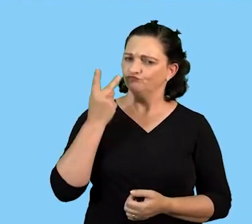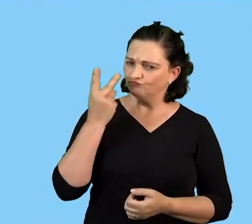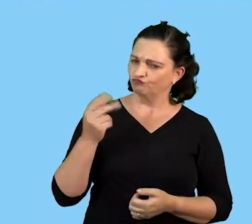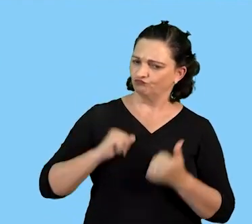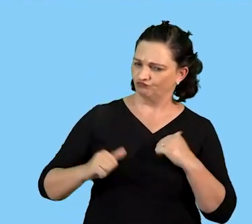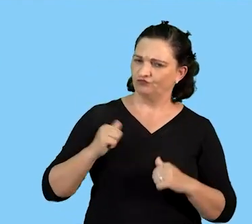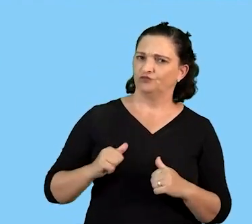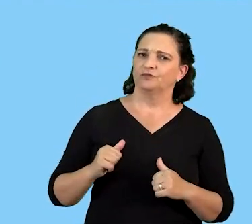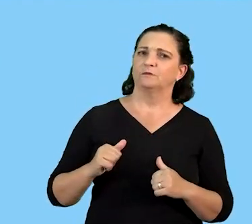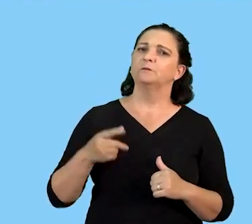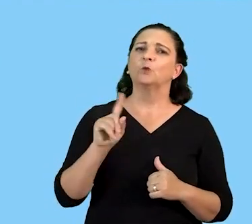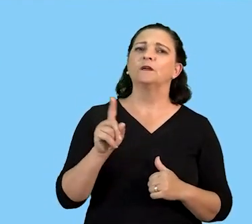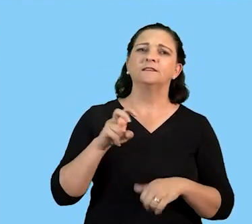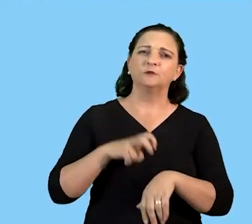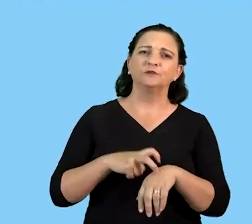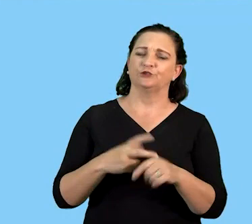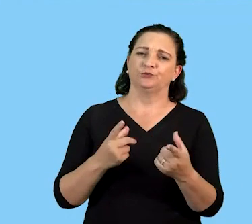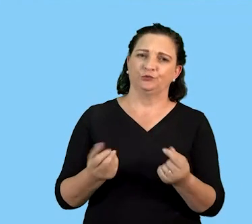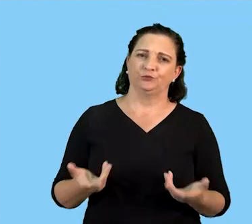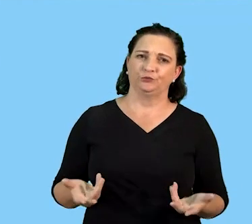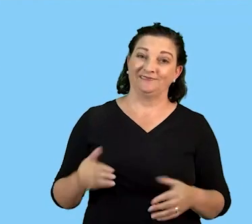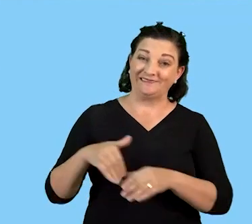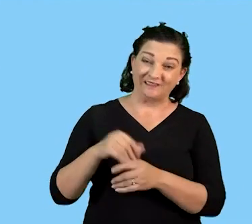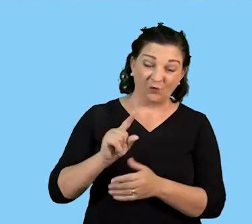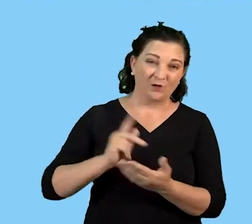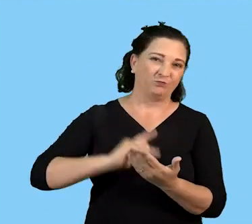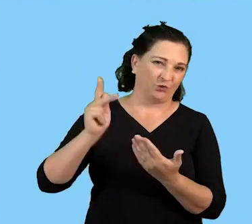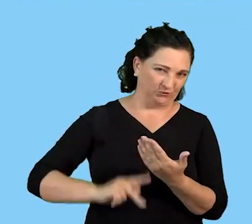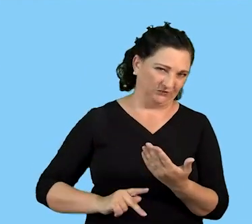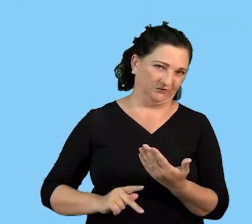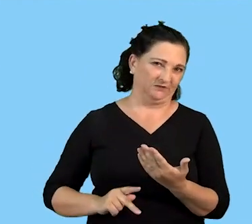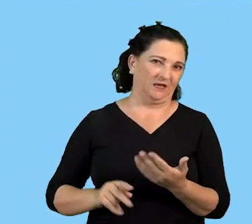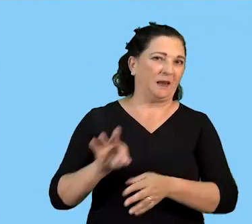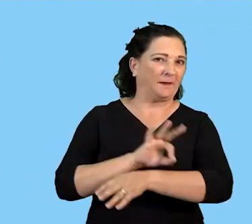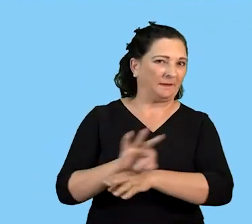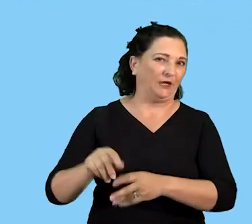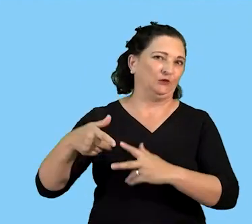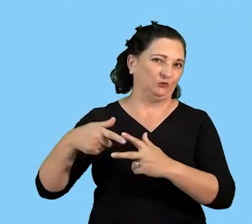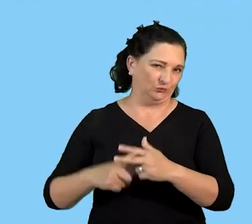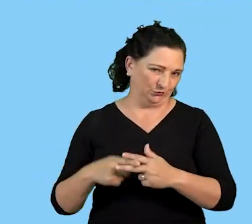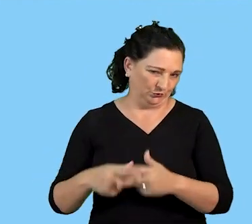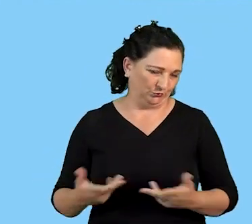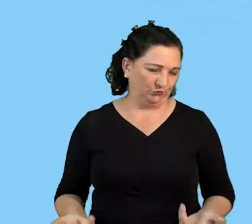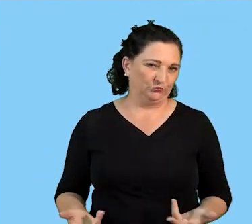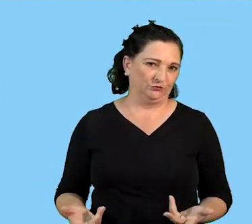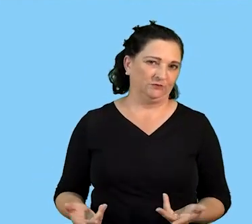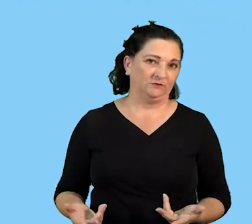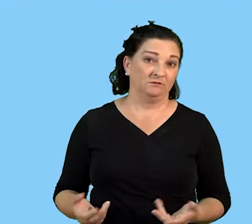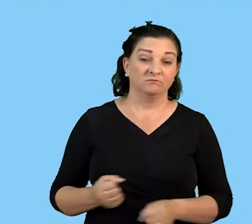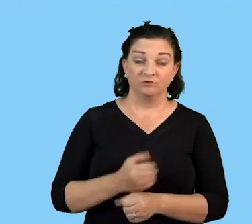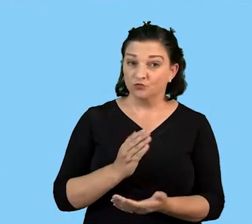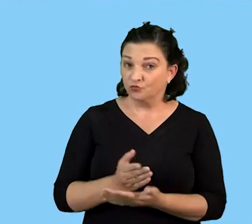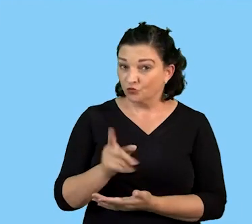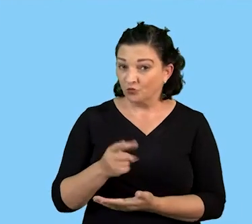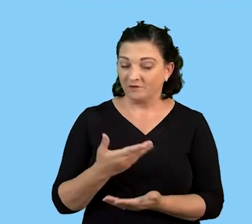to be performed where in a project planning tool, because it's a tool that we use to make sure that we describe all